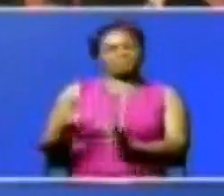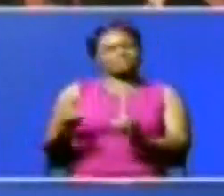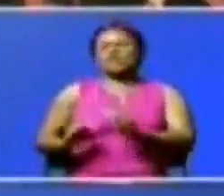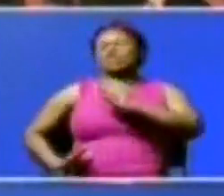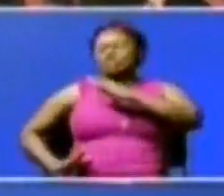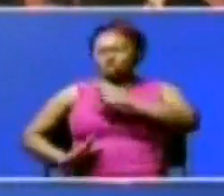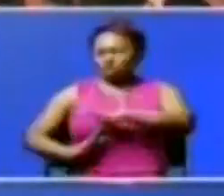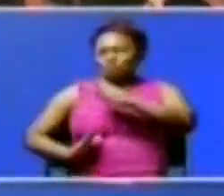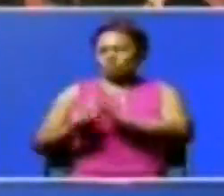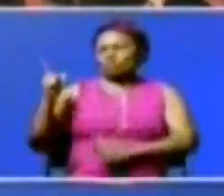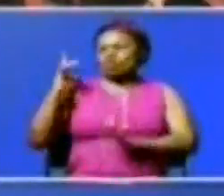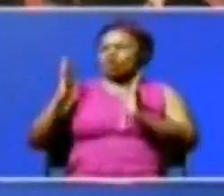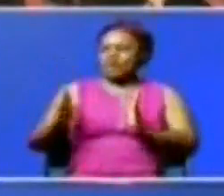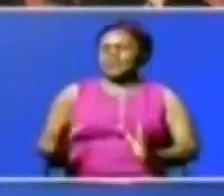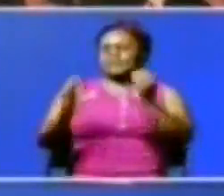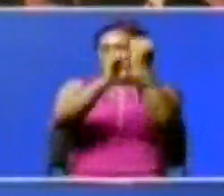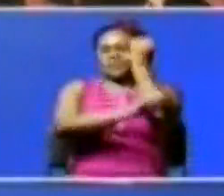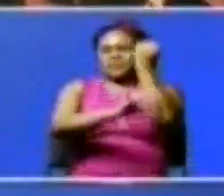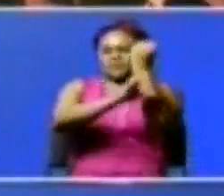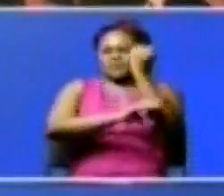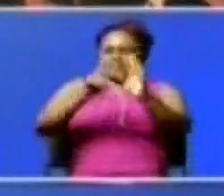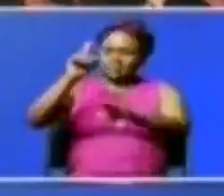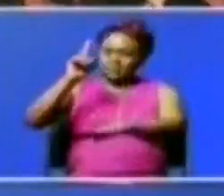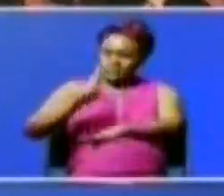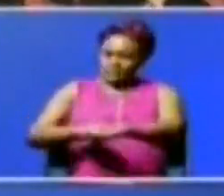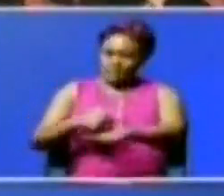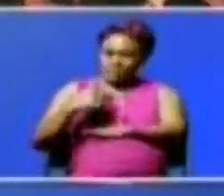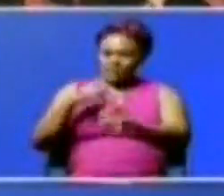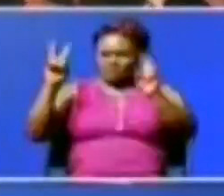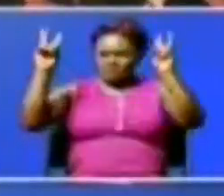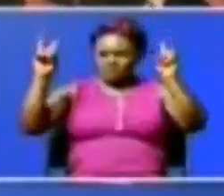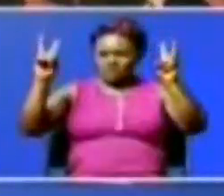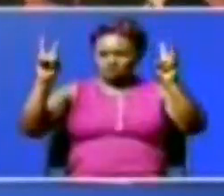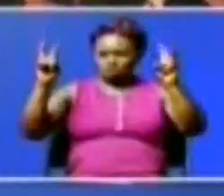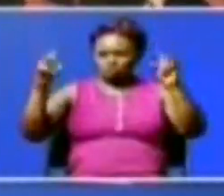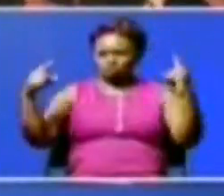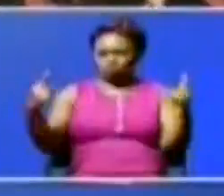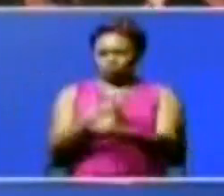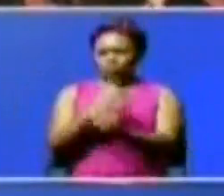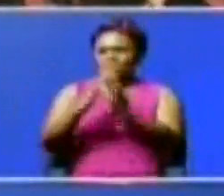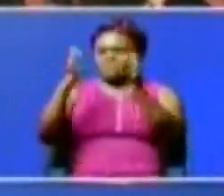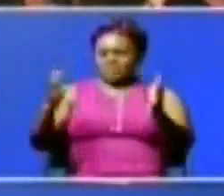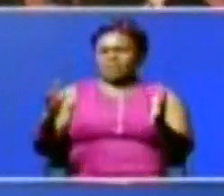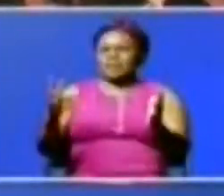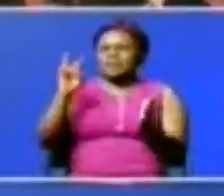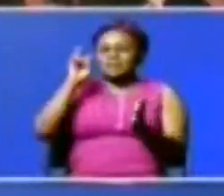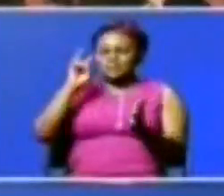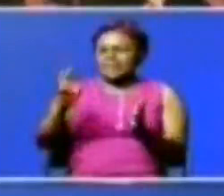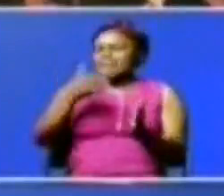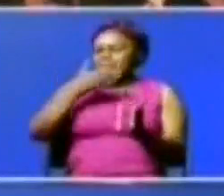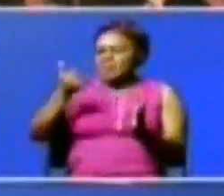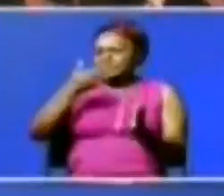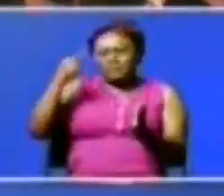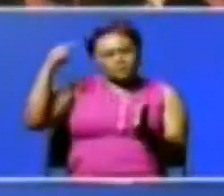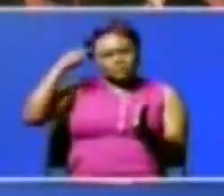top legal minds in the country, and that essentially when there is a matter of great controversy, you will always see the best brains